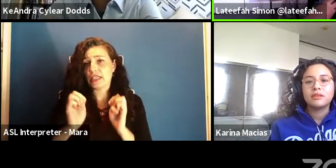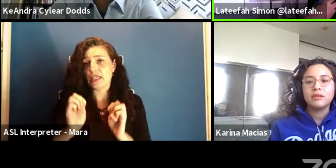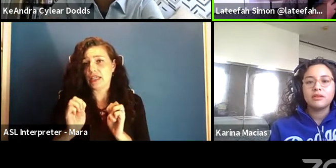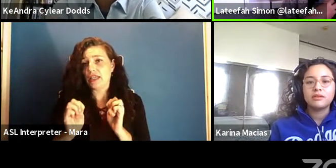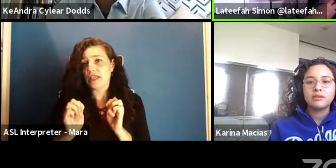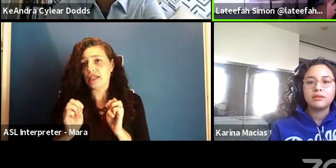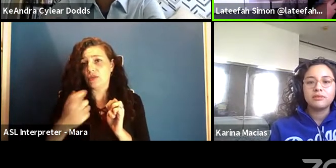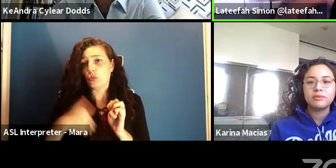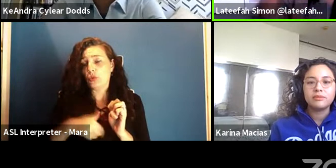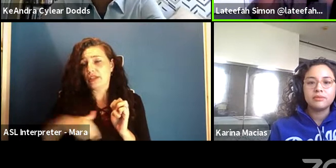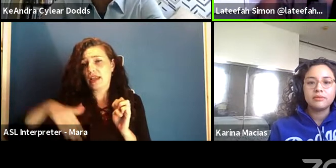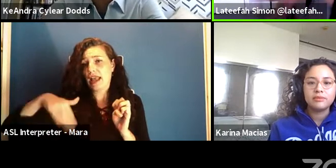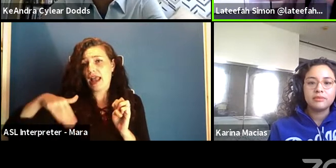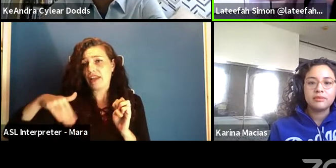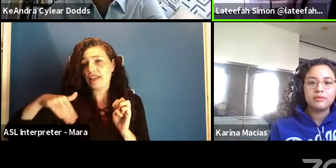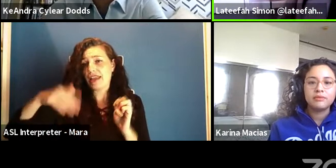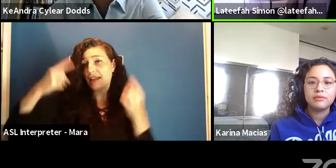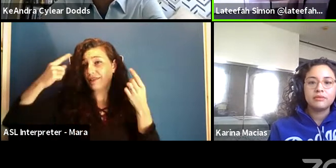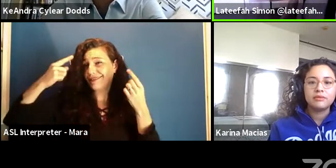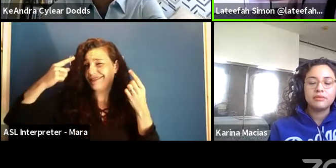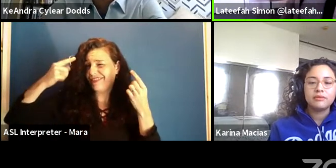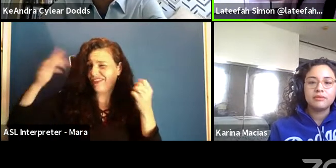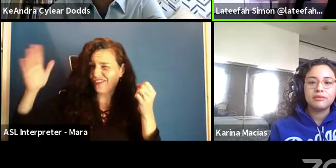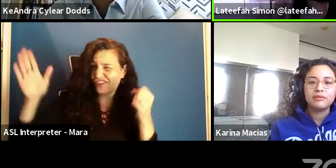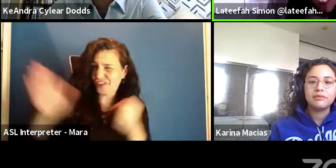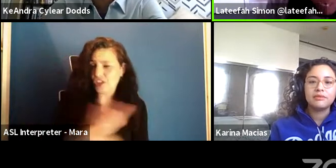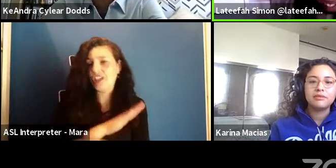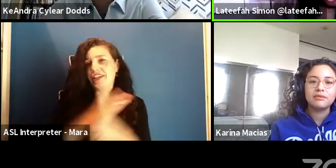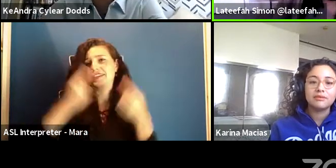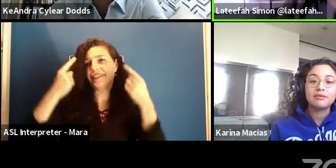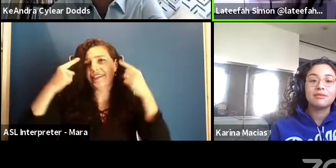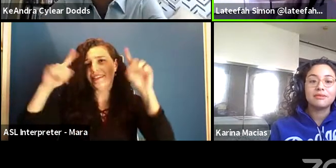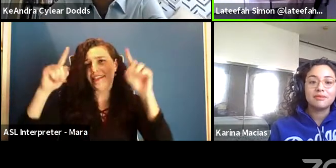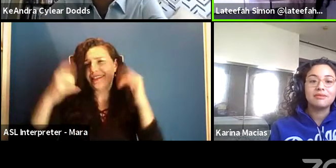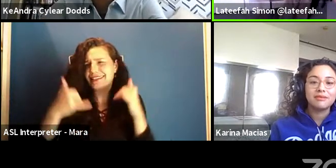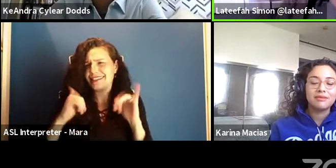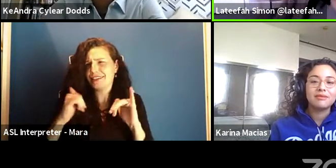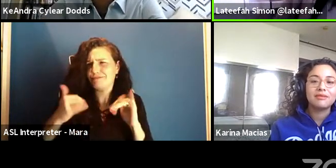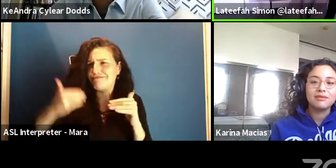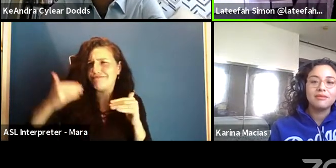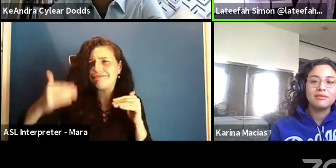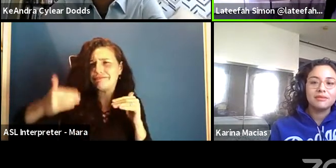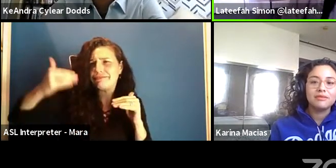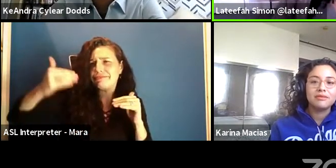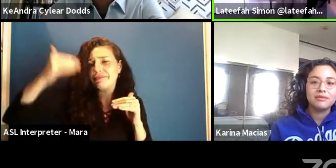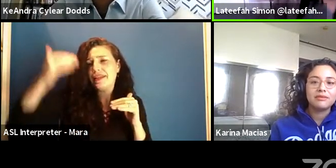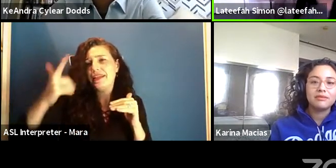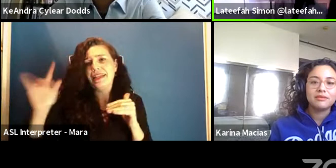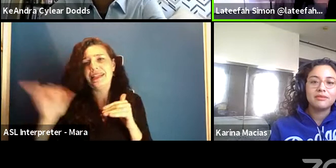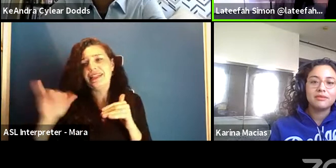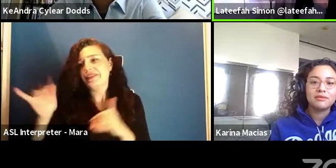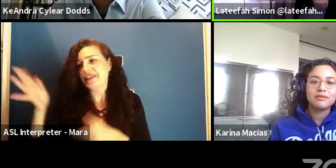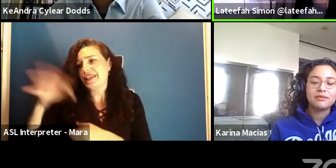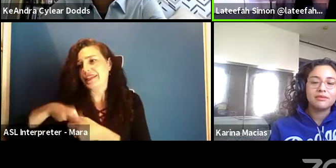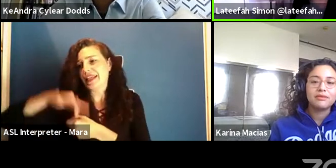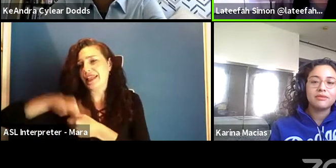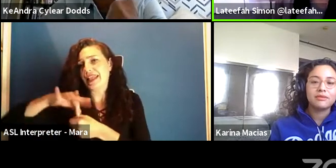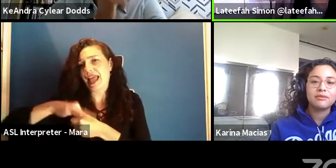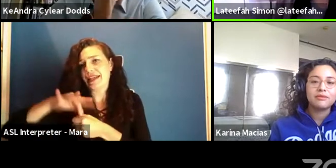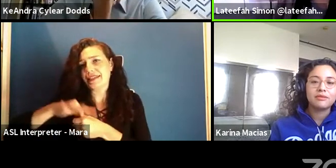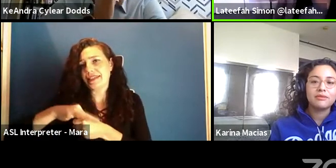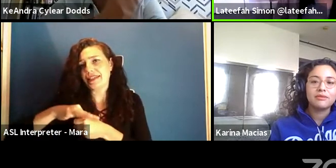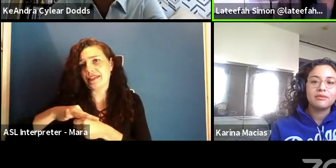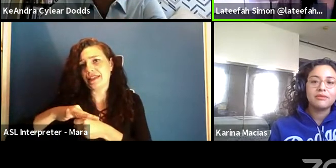have we gotten there? No. I mean, even in elected office, right? Or appointed office, it takes a lot